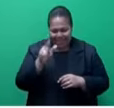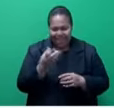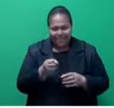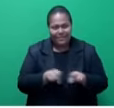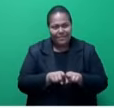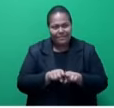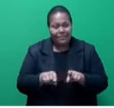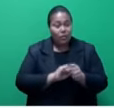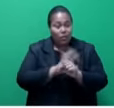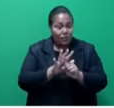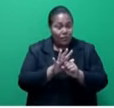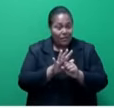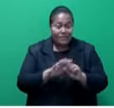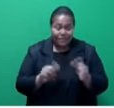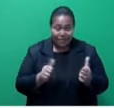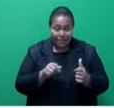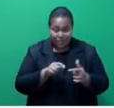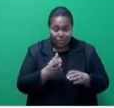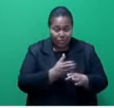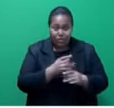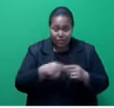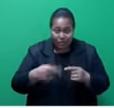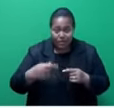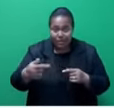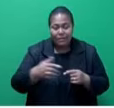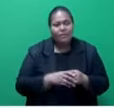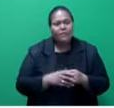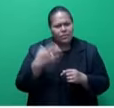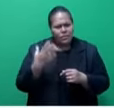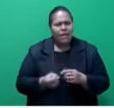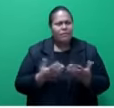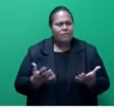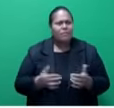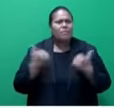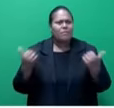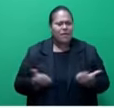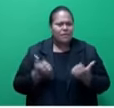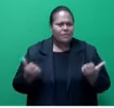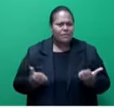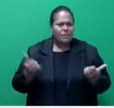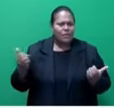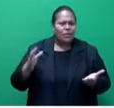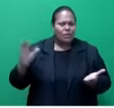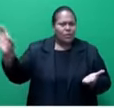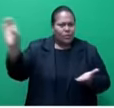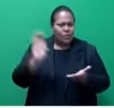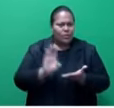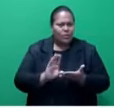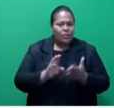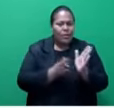after COVID-19, there's been a huge influx of payments from overseas through the M-Pesa